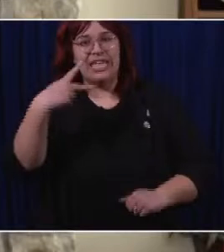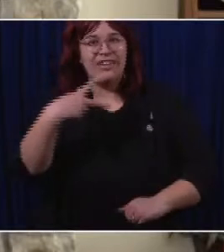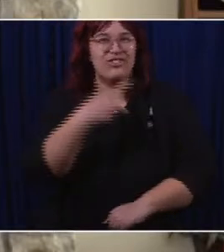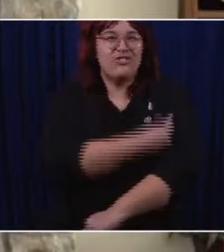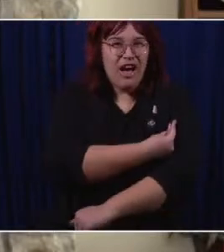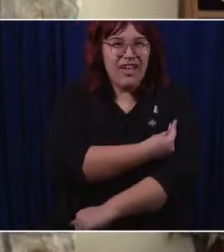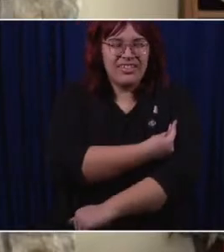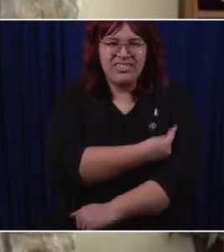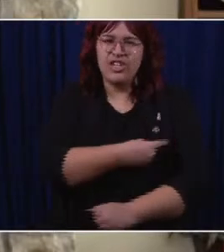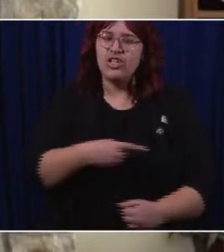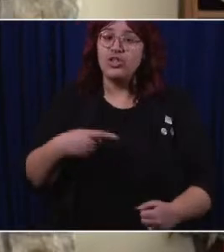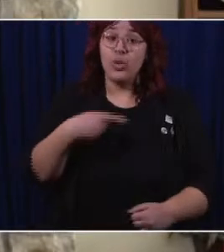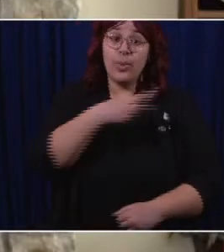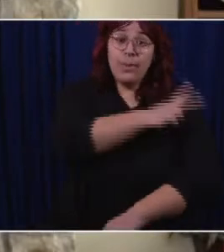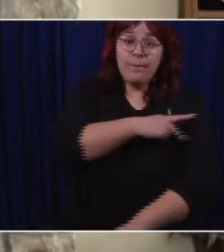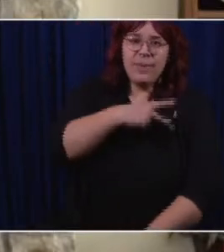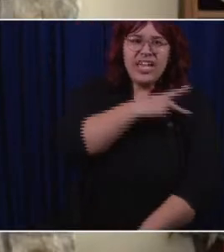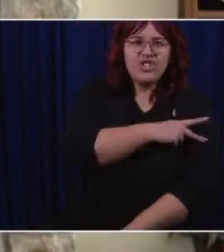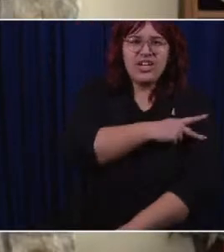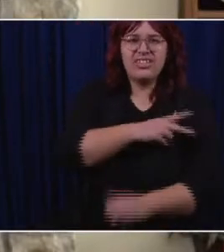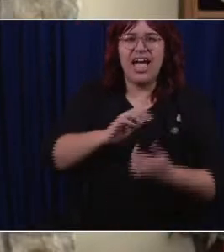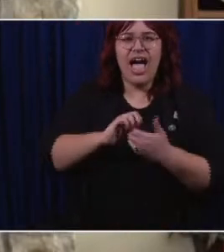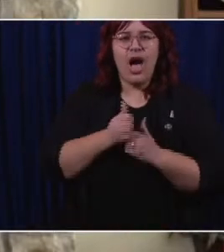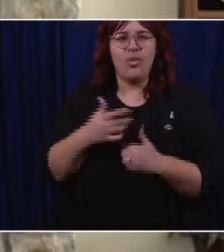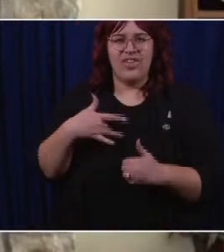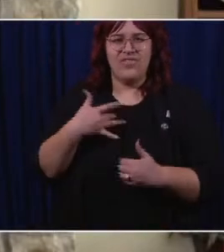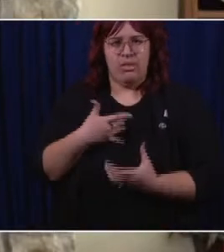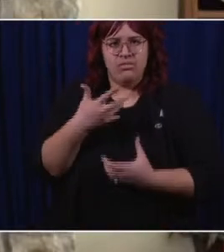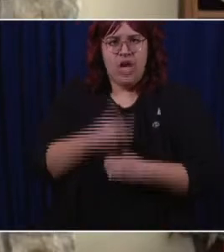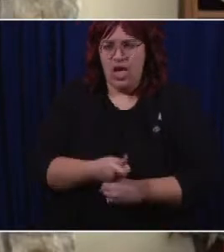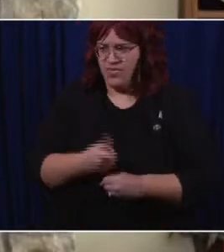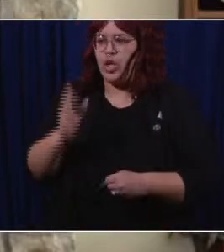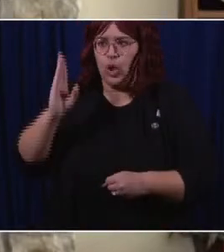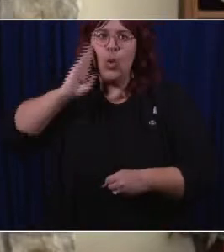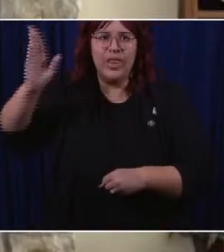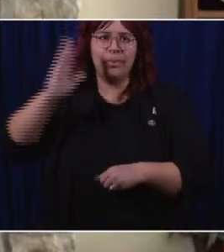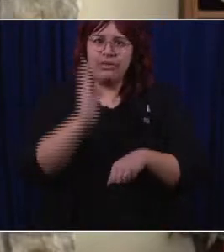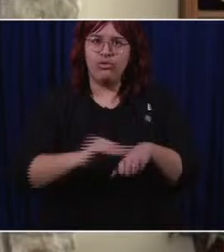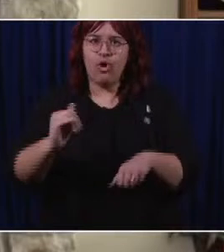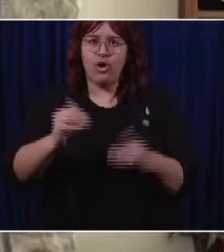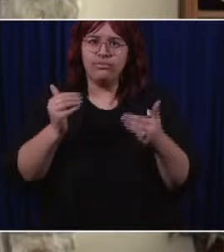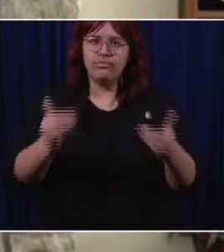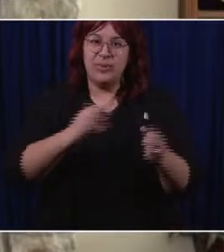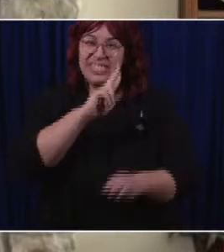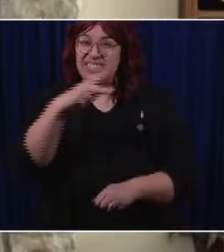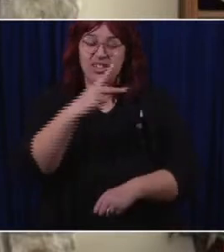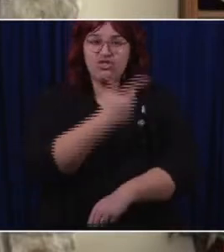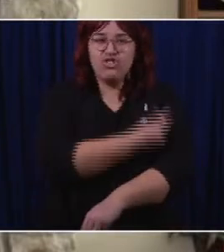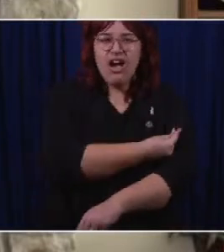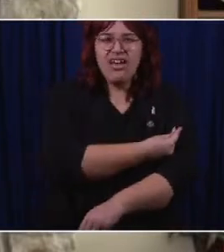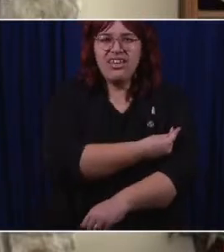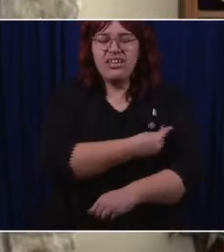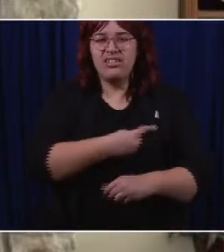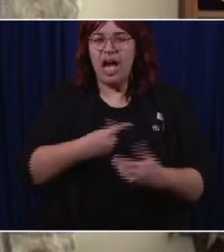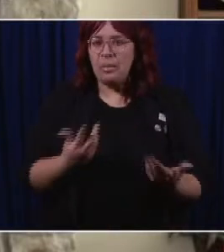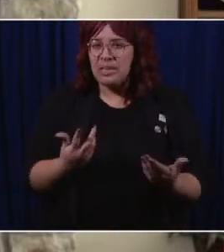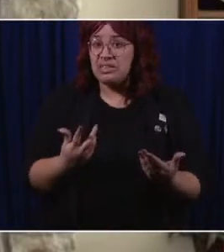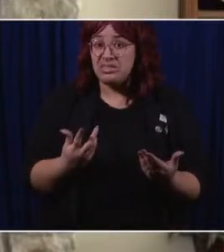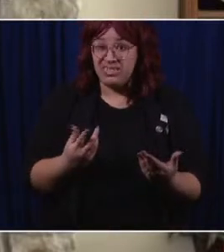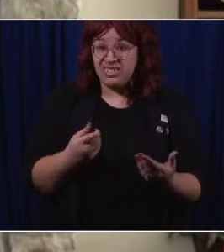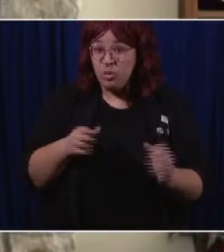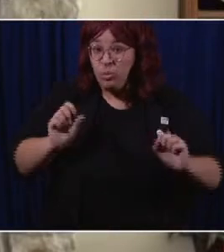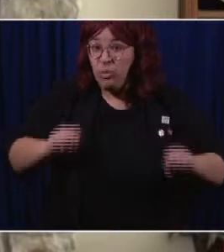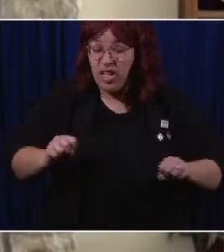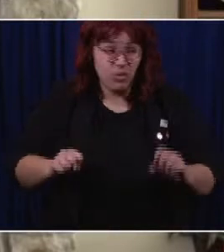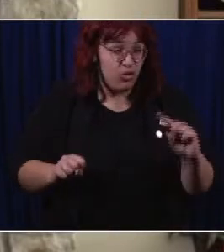Is the box marked second dose only? What's to keep a pharmacy from getting a box of what are supposed to be